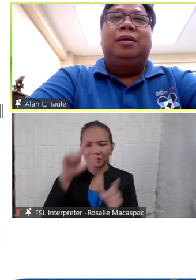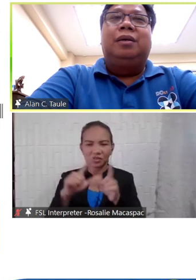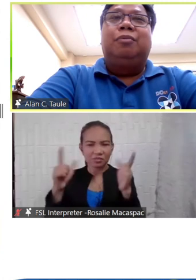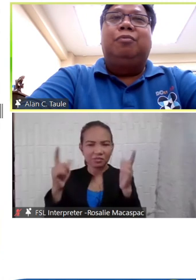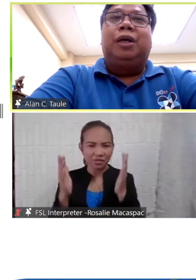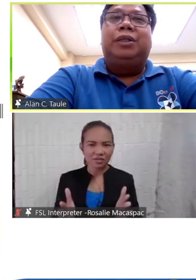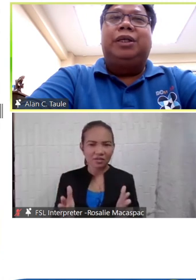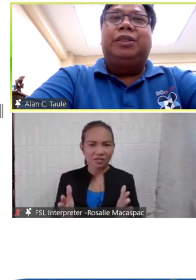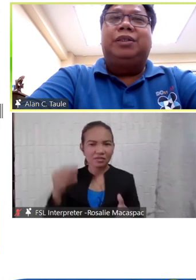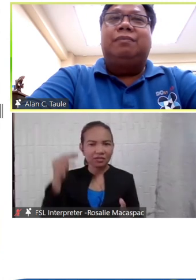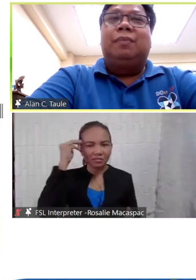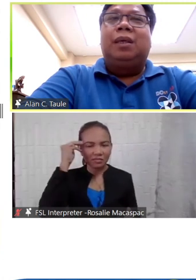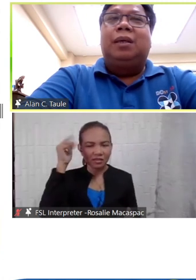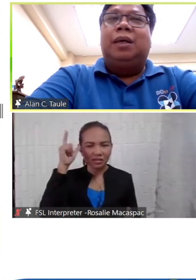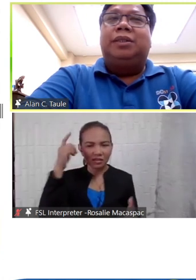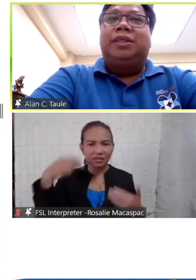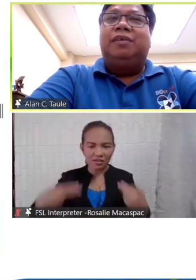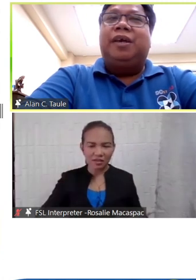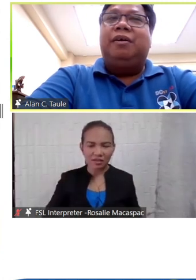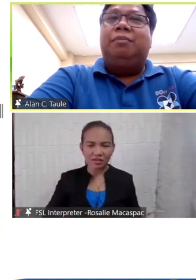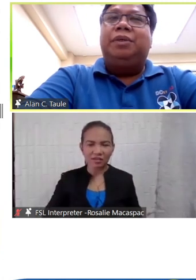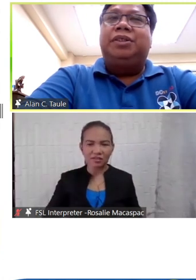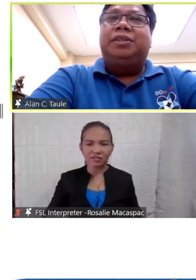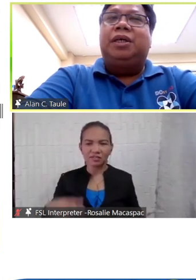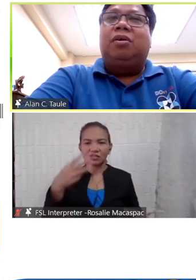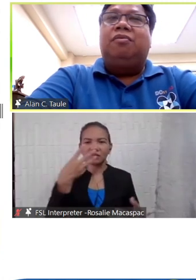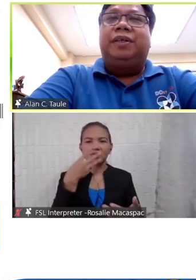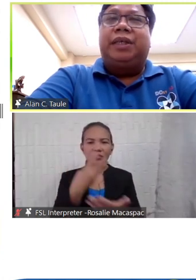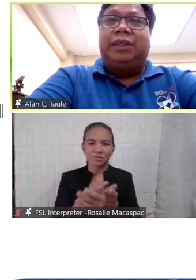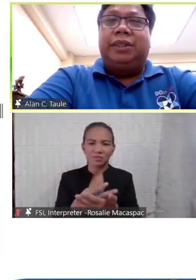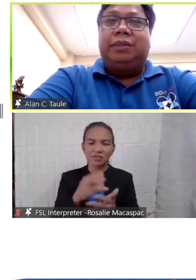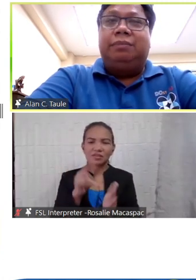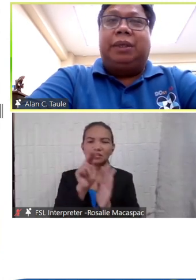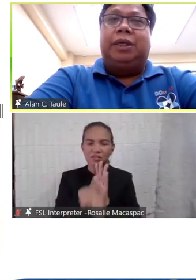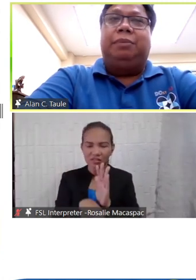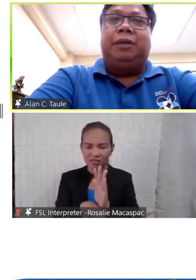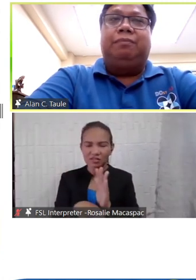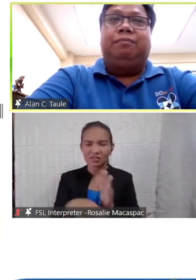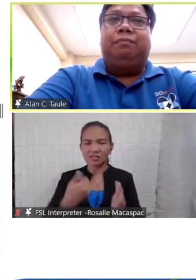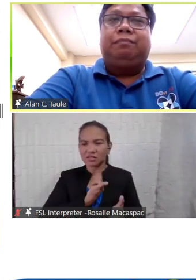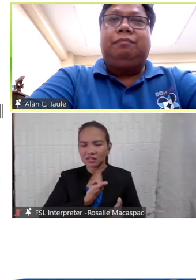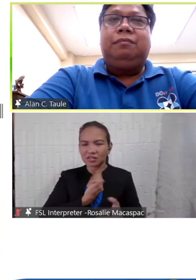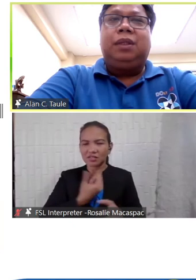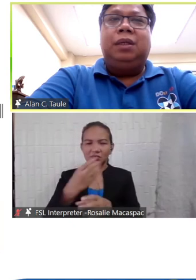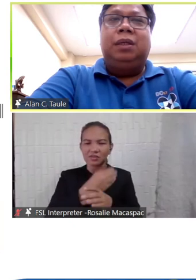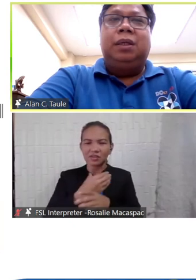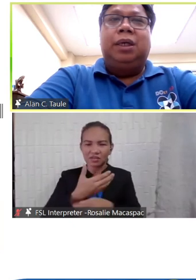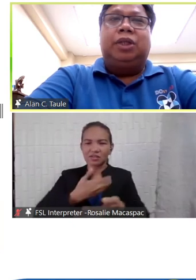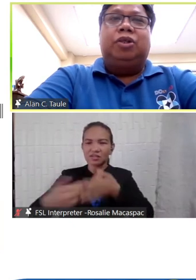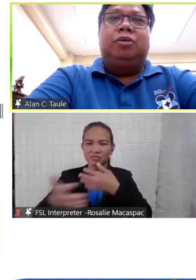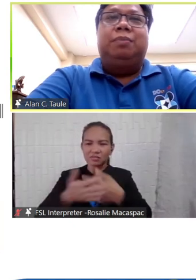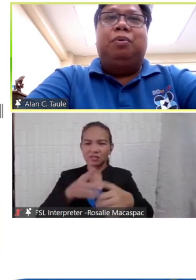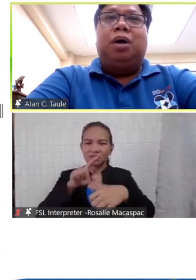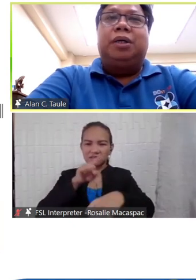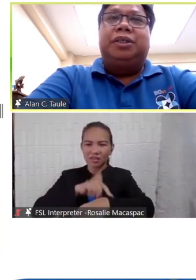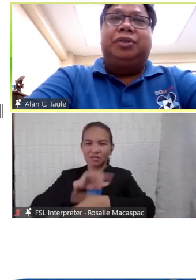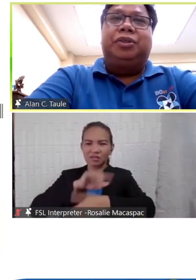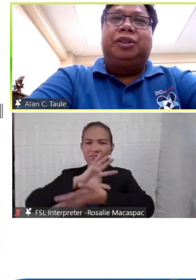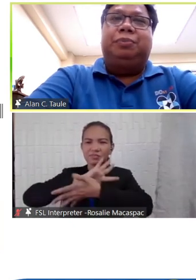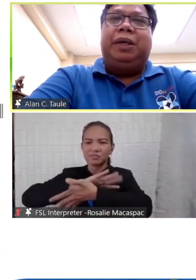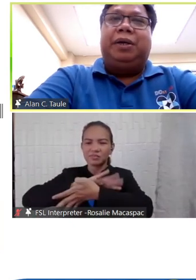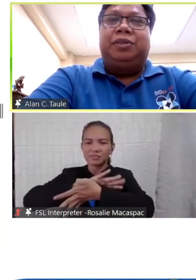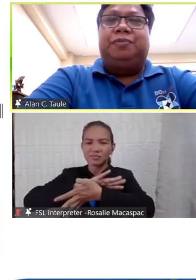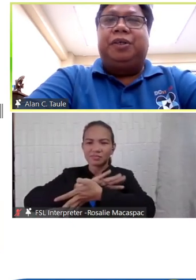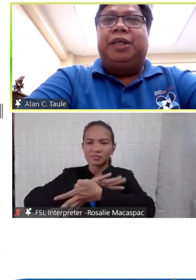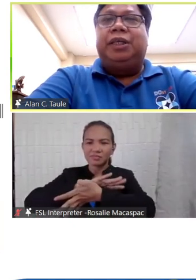health, wellness, and self-care amidst the COVID-19 pandemic. Ito naman po ang